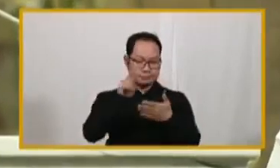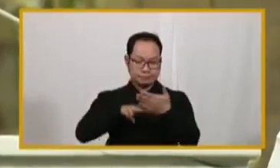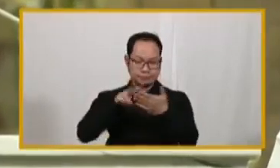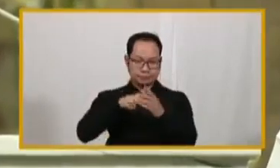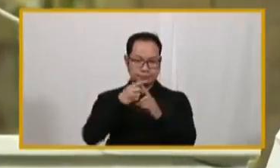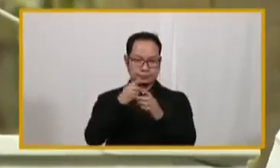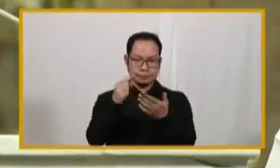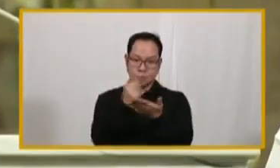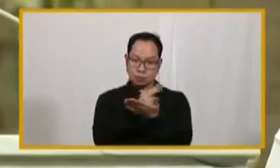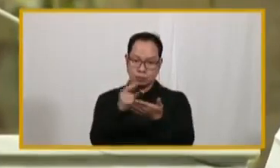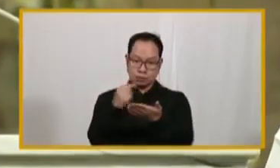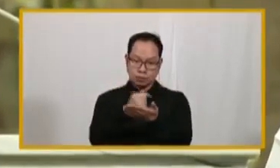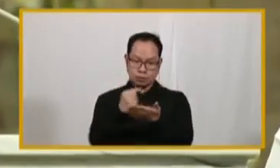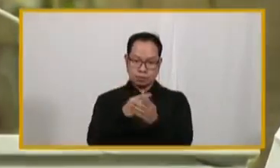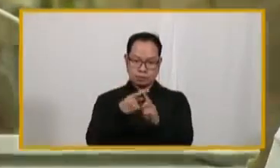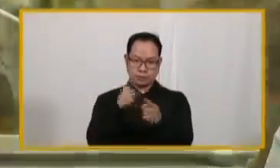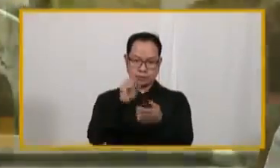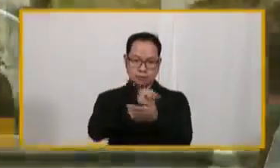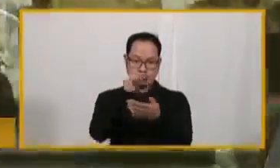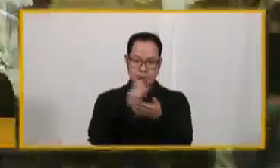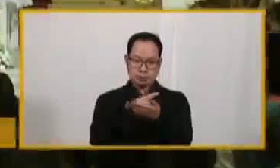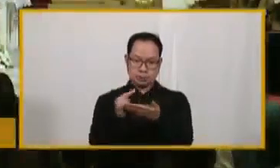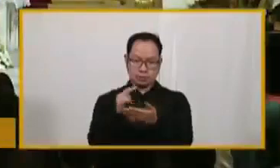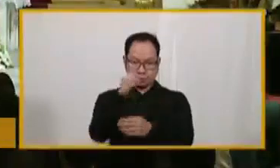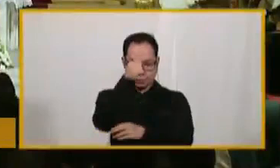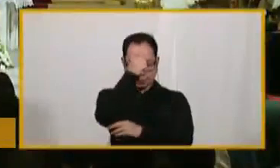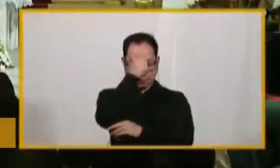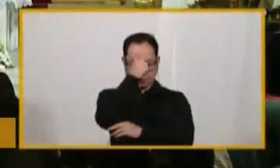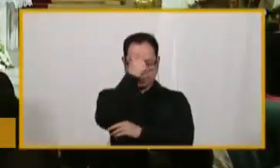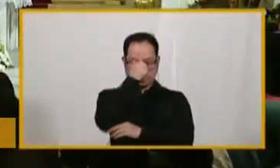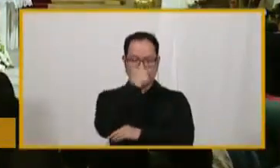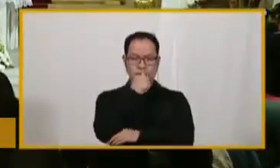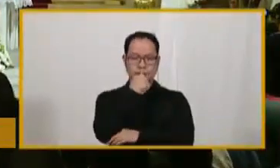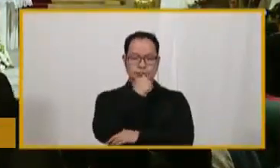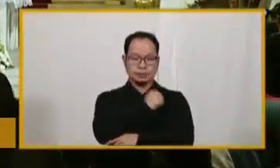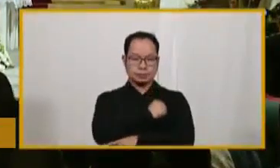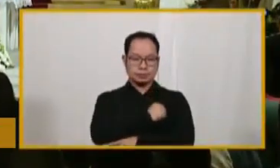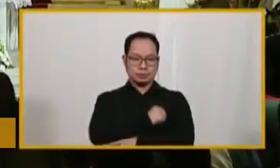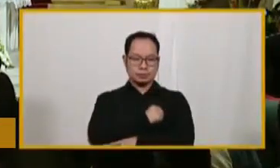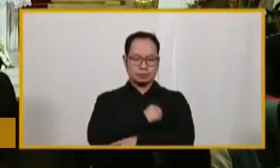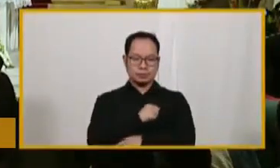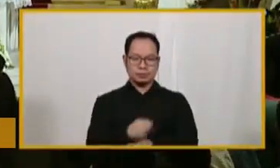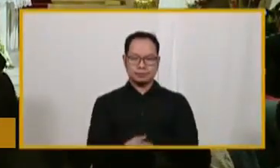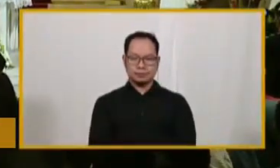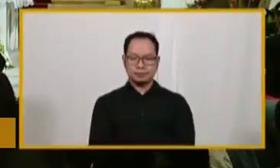the Holy Gospel according to John. Glory to you, O Lord.